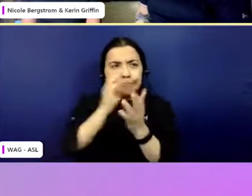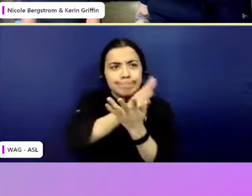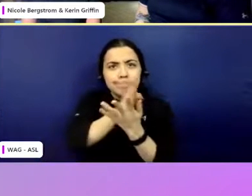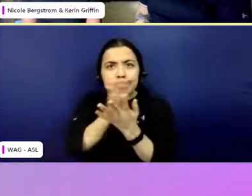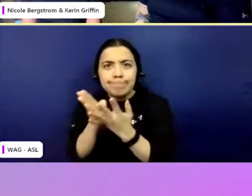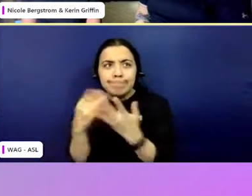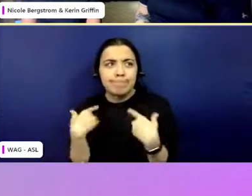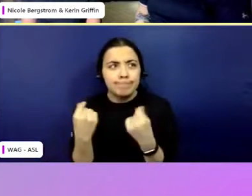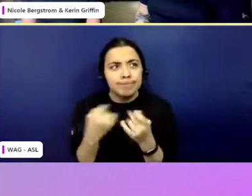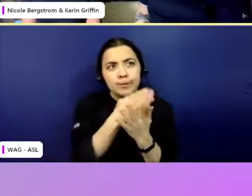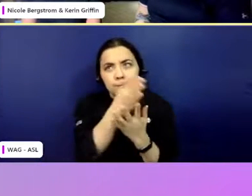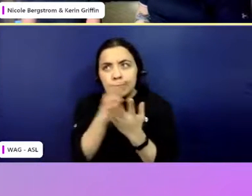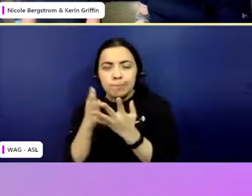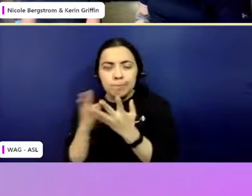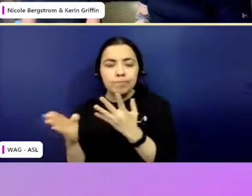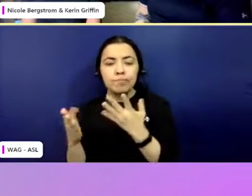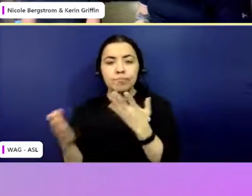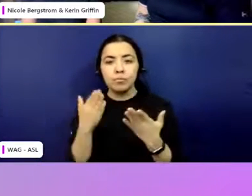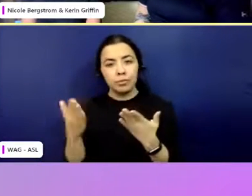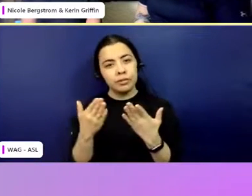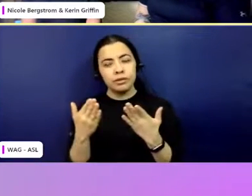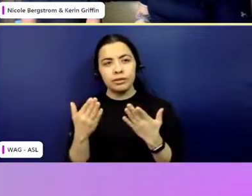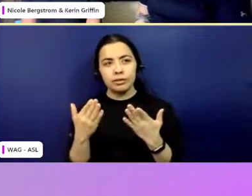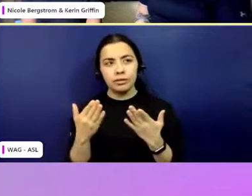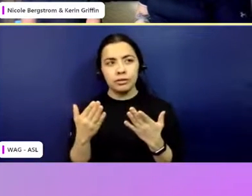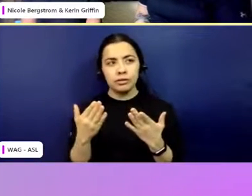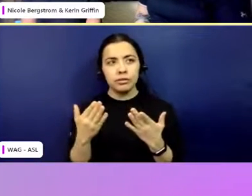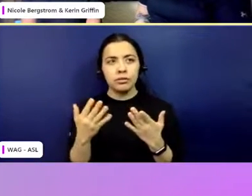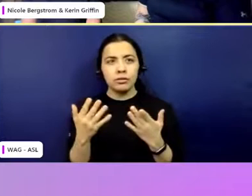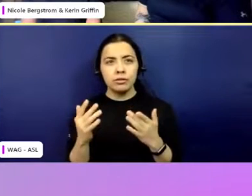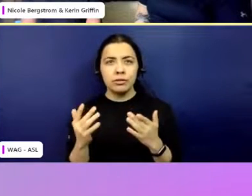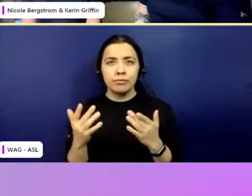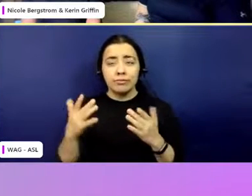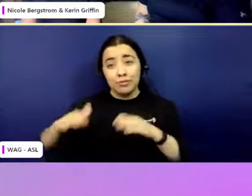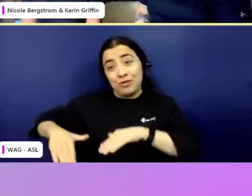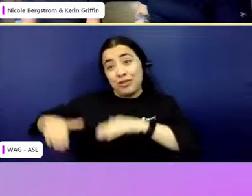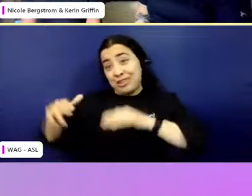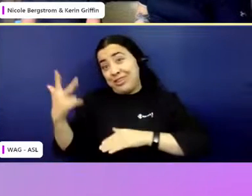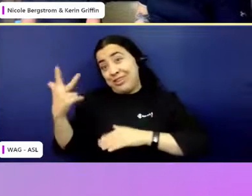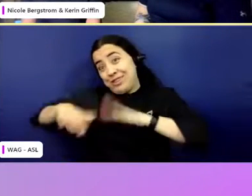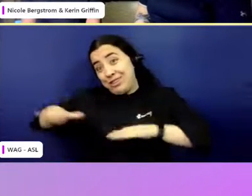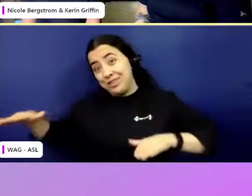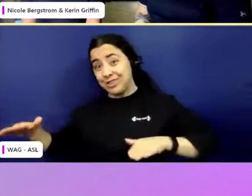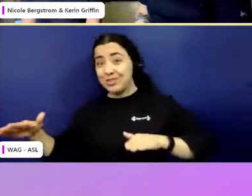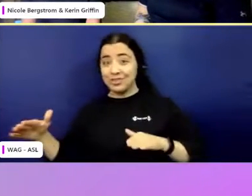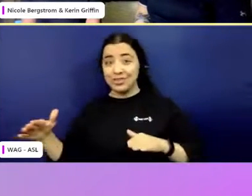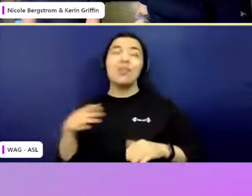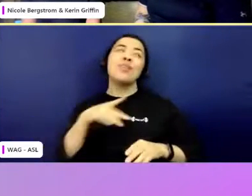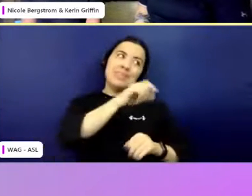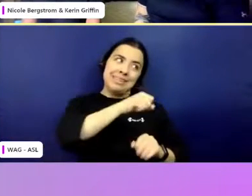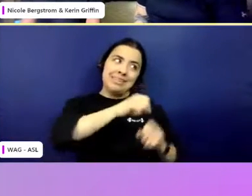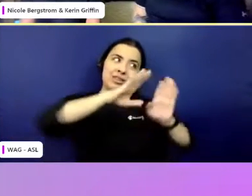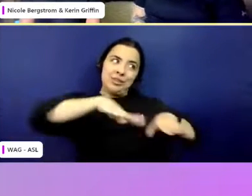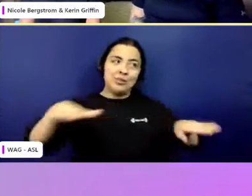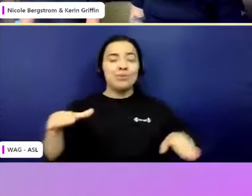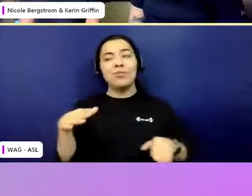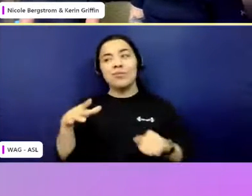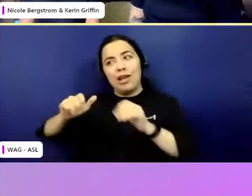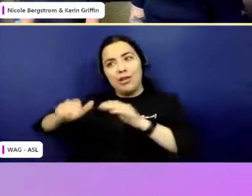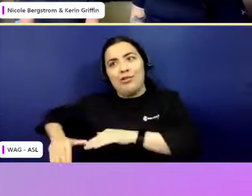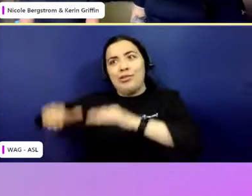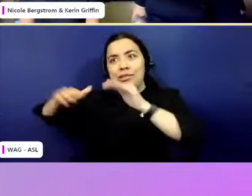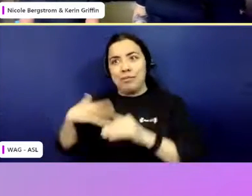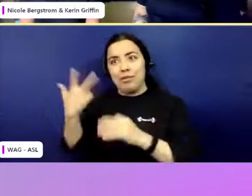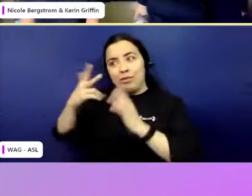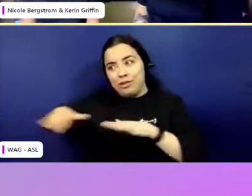and probably raising kids, raising 3 kids and learning how to keep them entertained. And my just